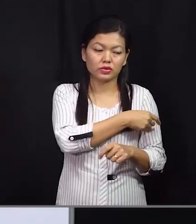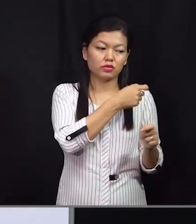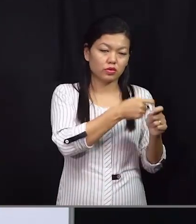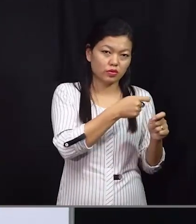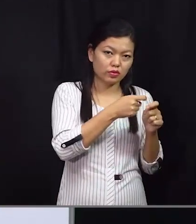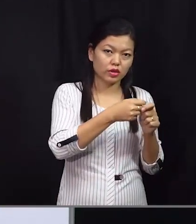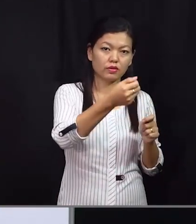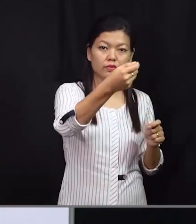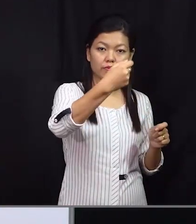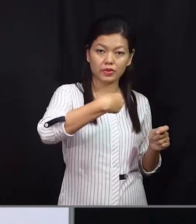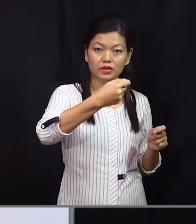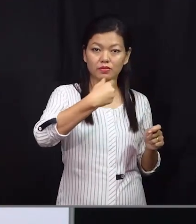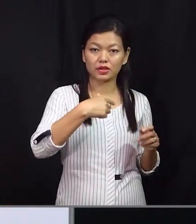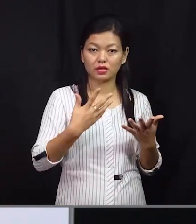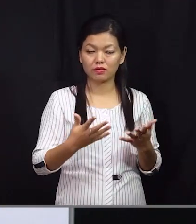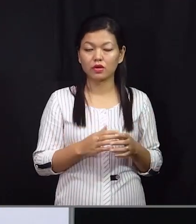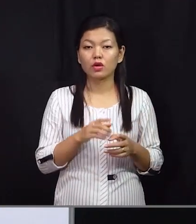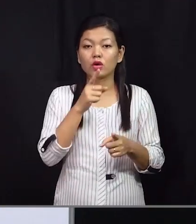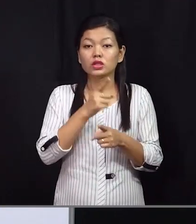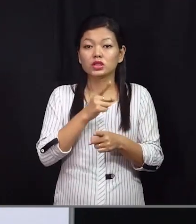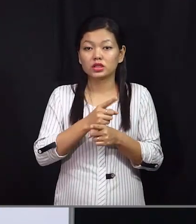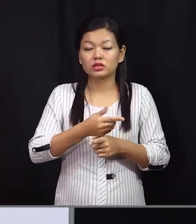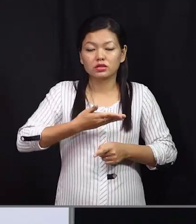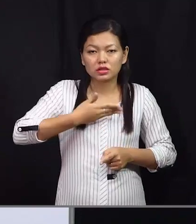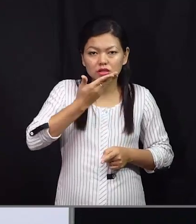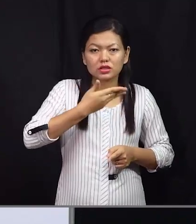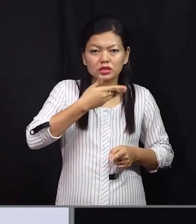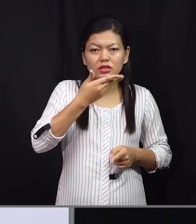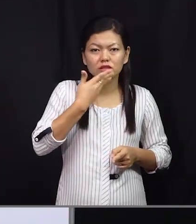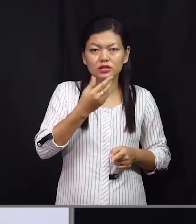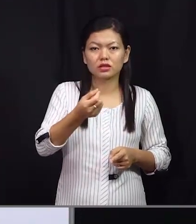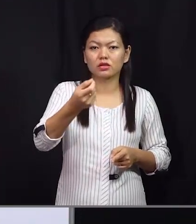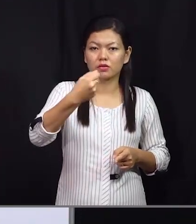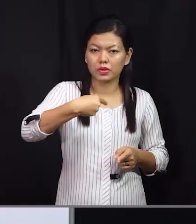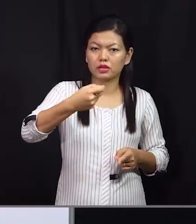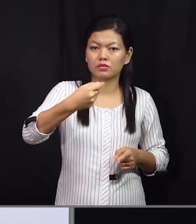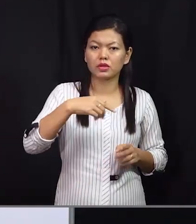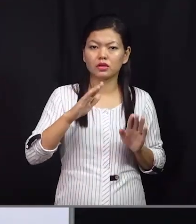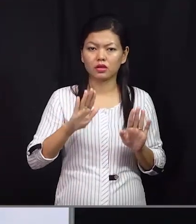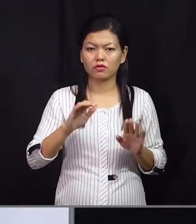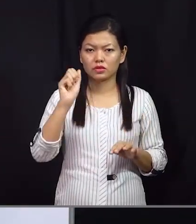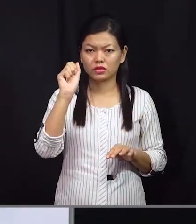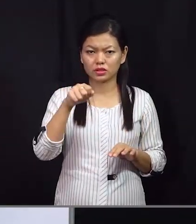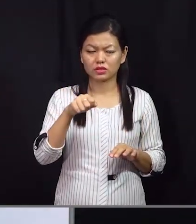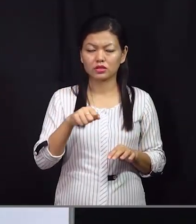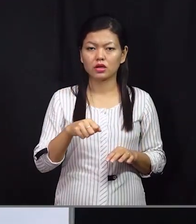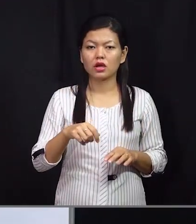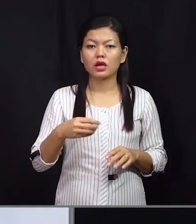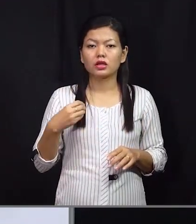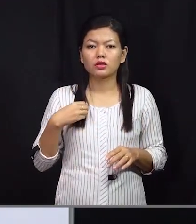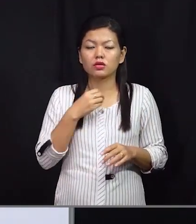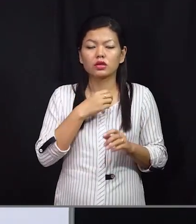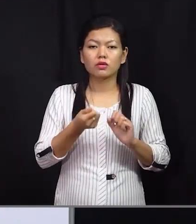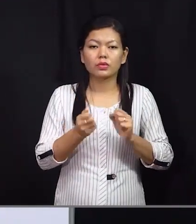this professionals are those people who earn money through acquired knowledge and skills, isn't it?